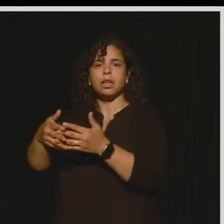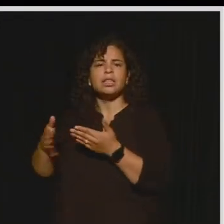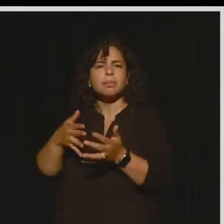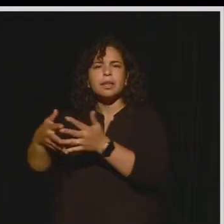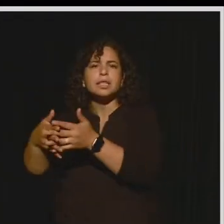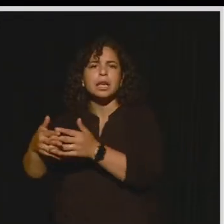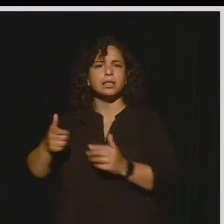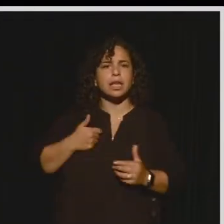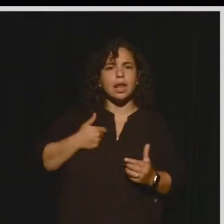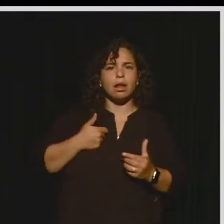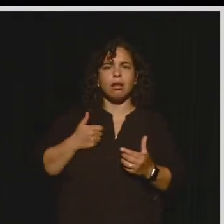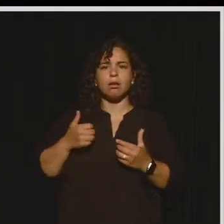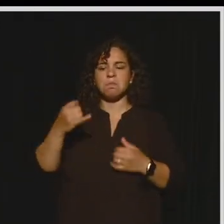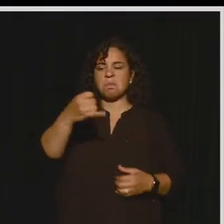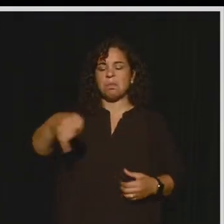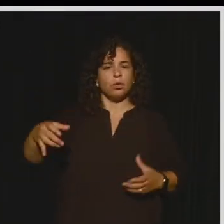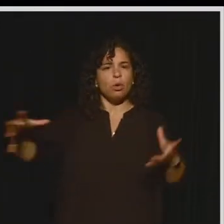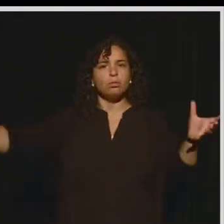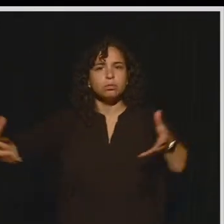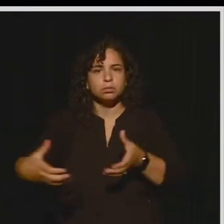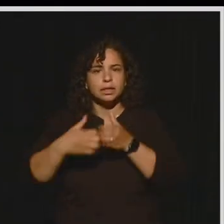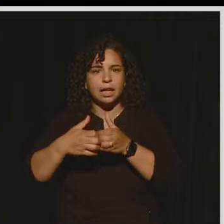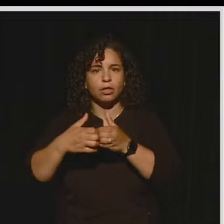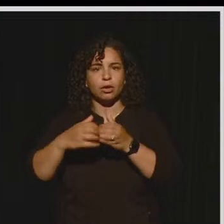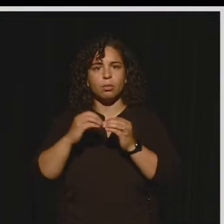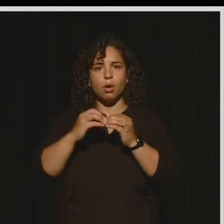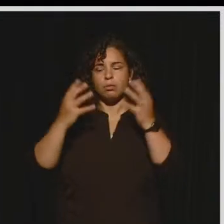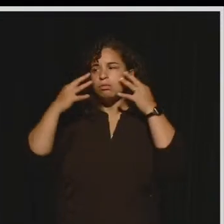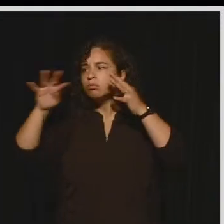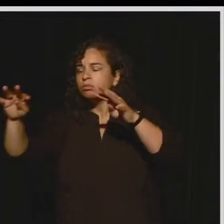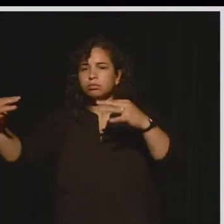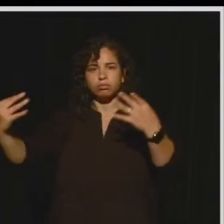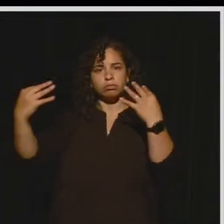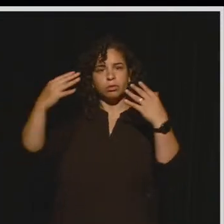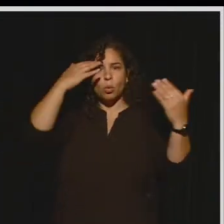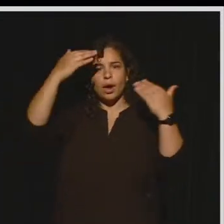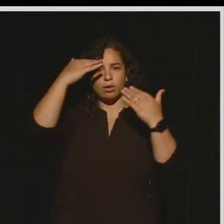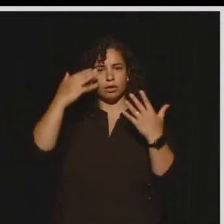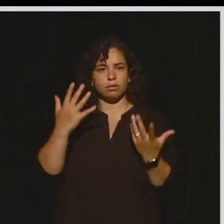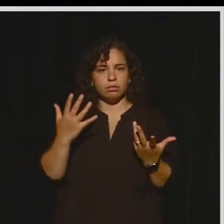thing. It created an awareness, and I think that's